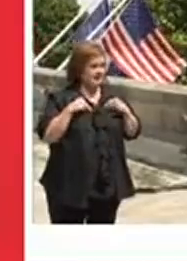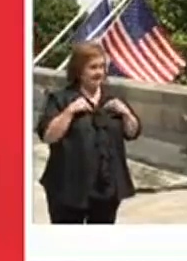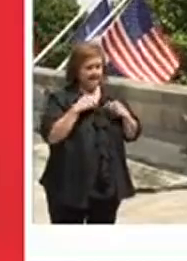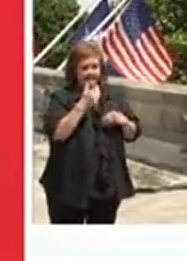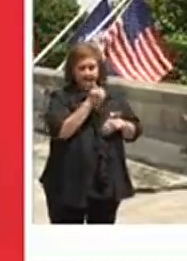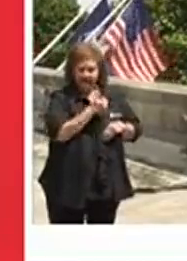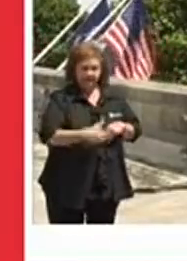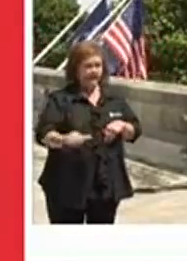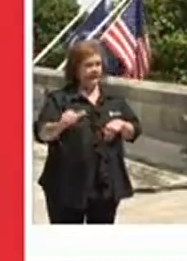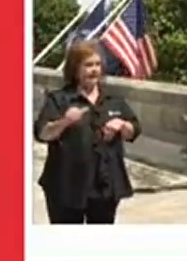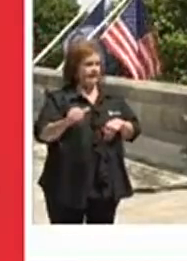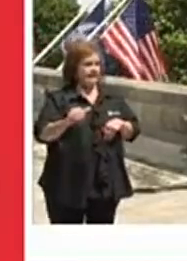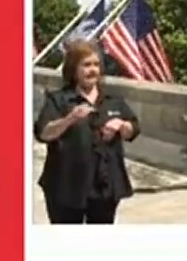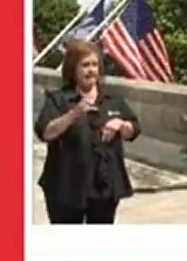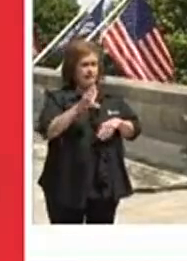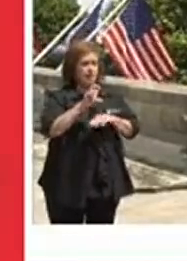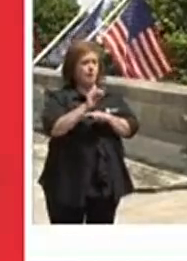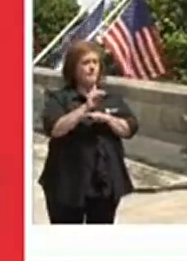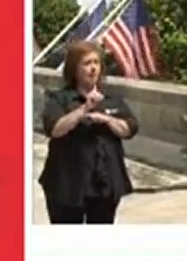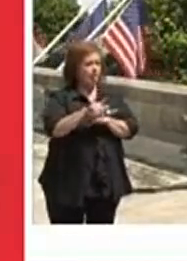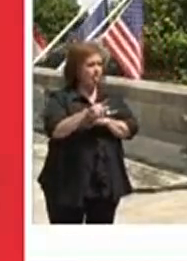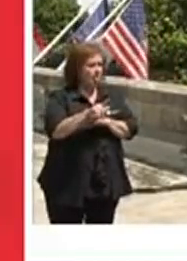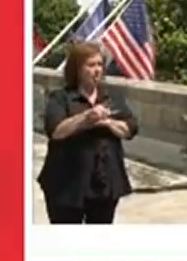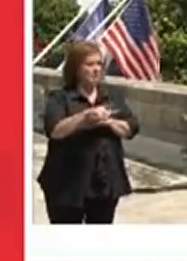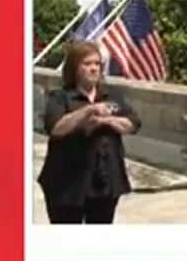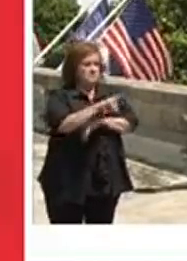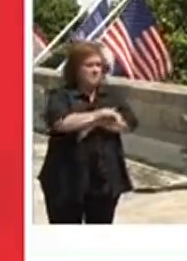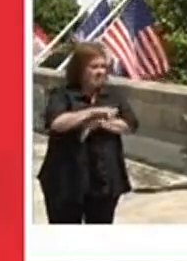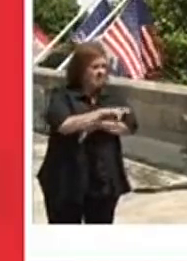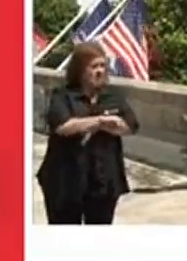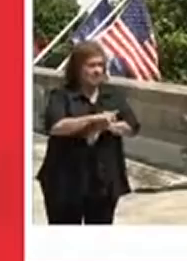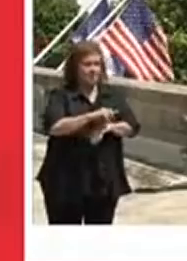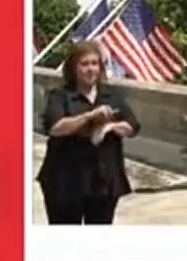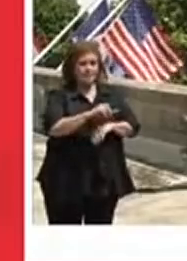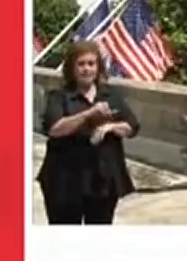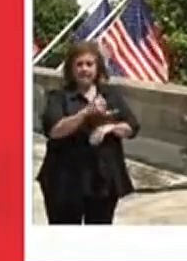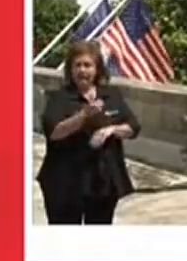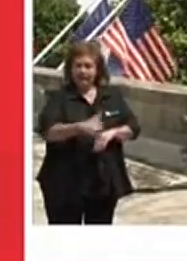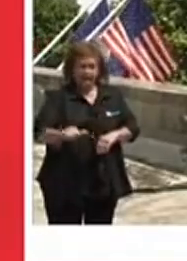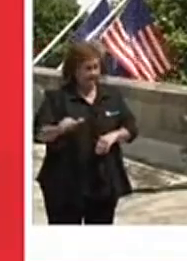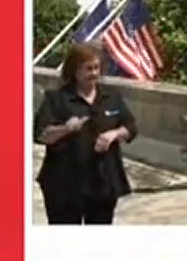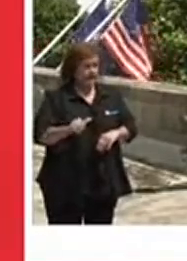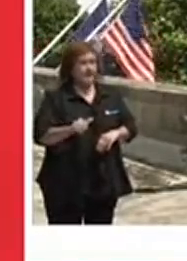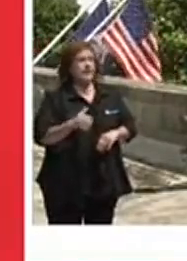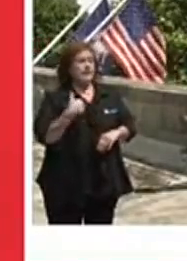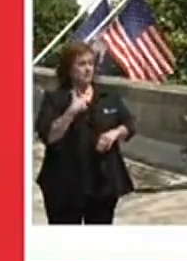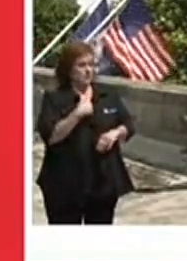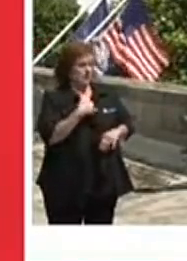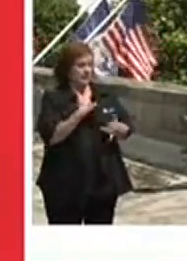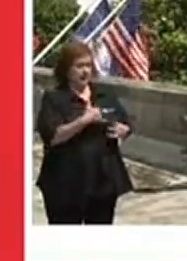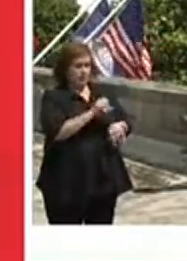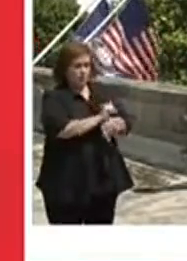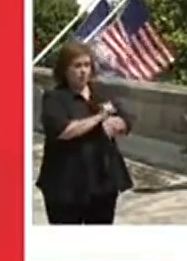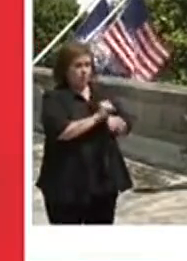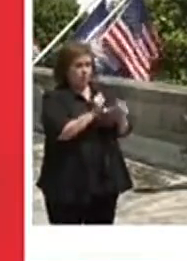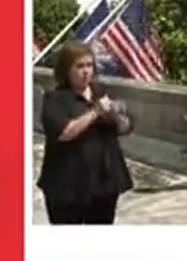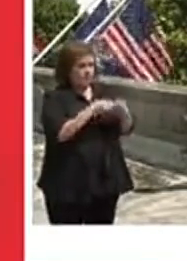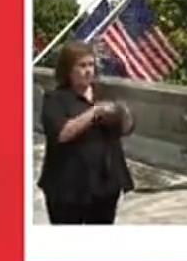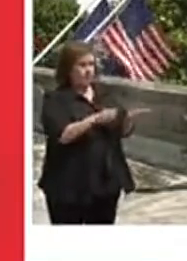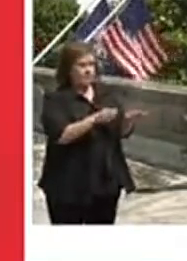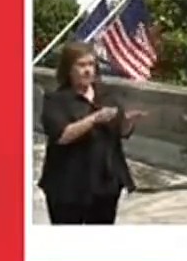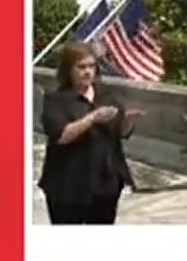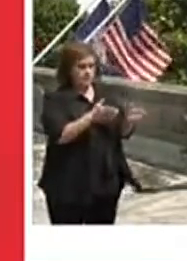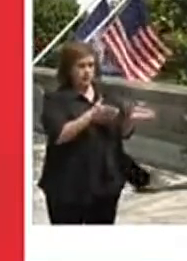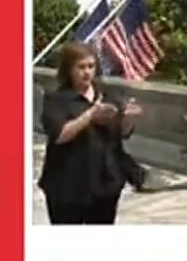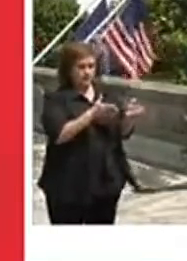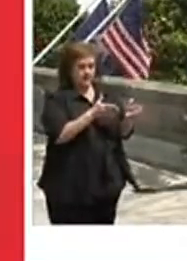criminal activity, specifically looting, throughout any events. We are in partnership with our public safety partners, and we